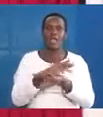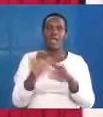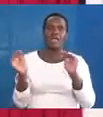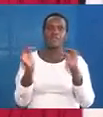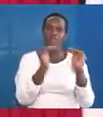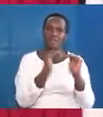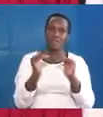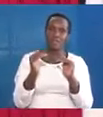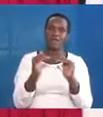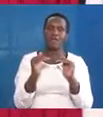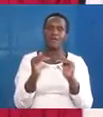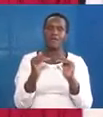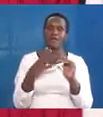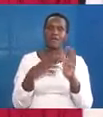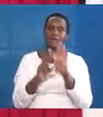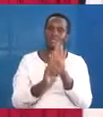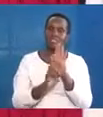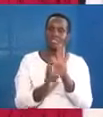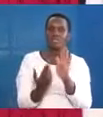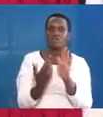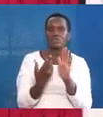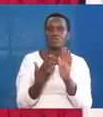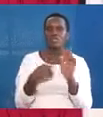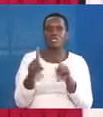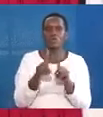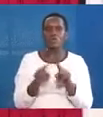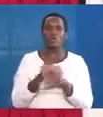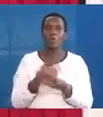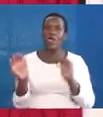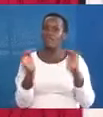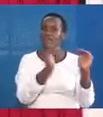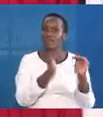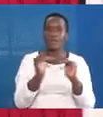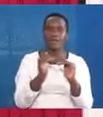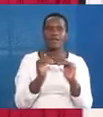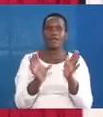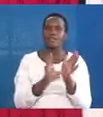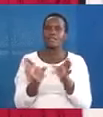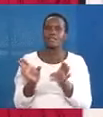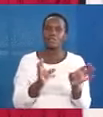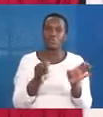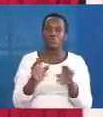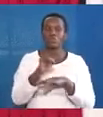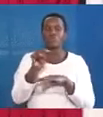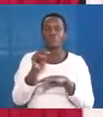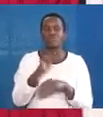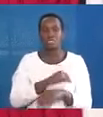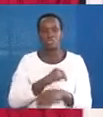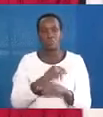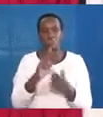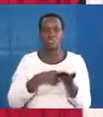and skewed representation and unfair distribution of national resources.